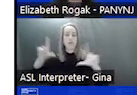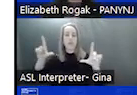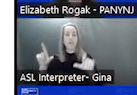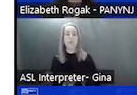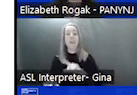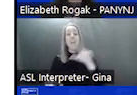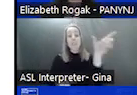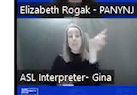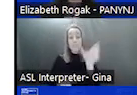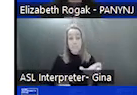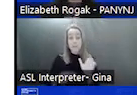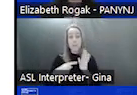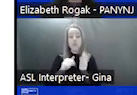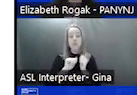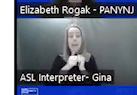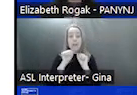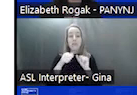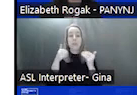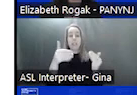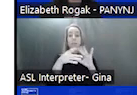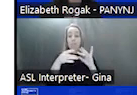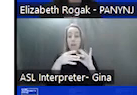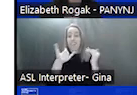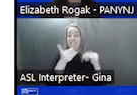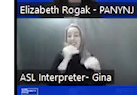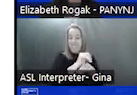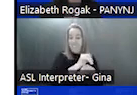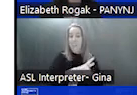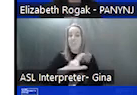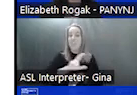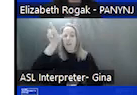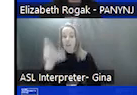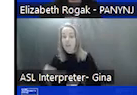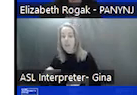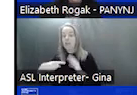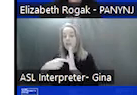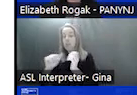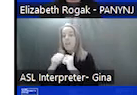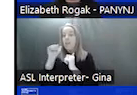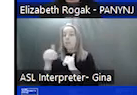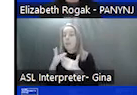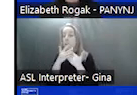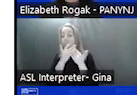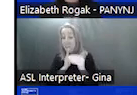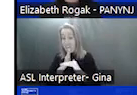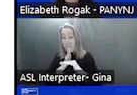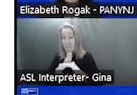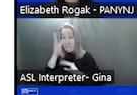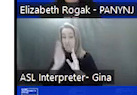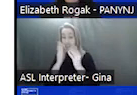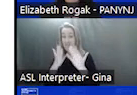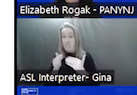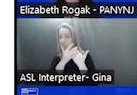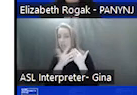evening, and the right side shows how you can submit comments through the end of the comment period on March 18th at 5 p.m. If you've